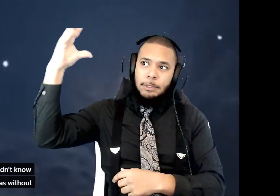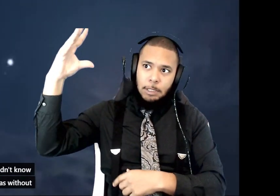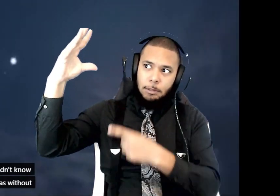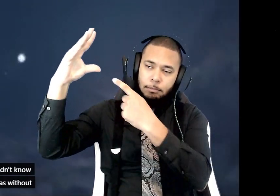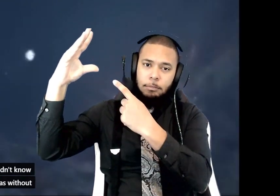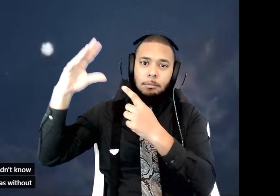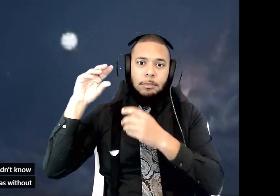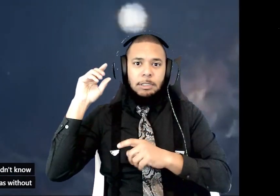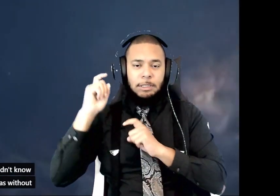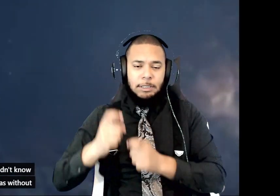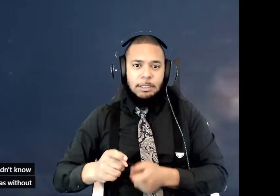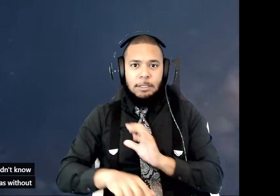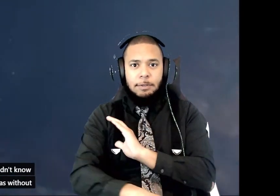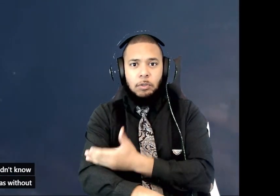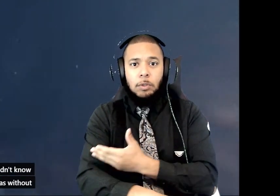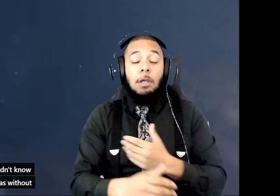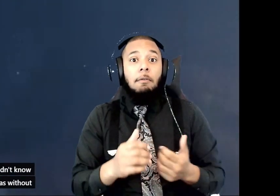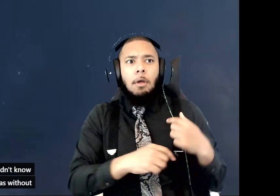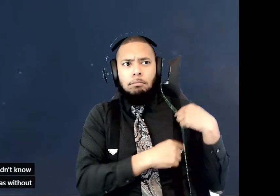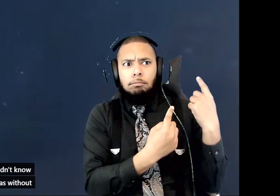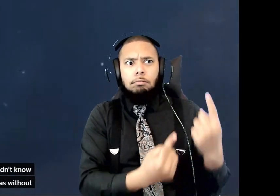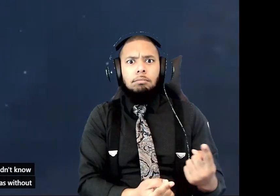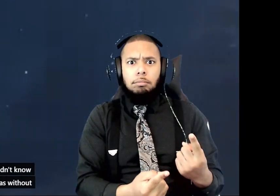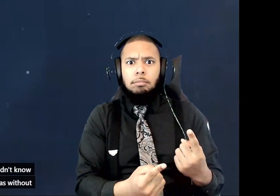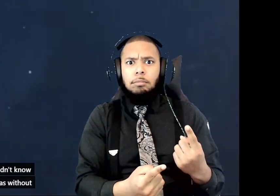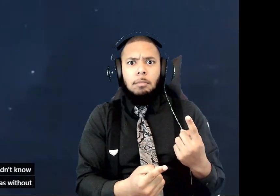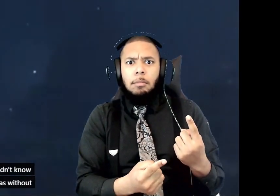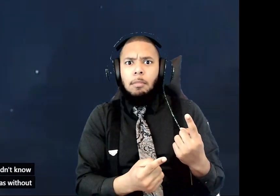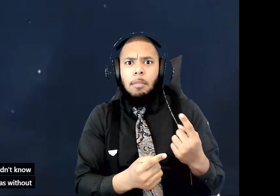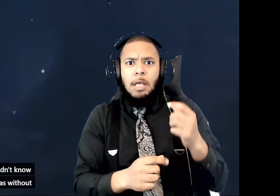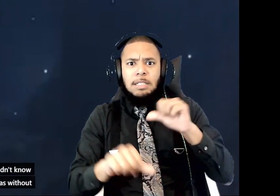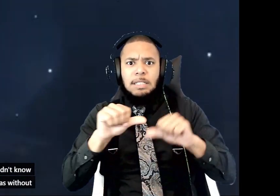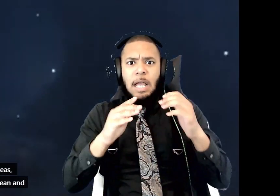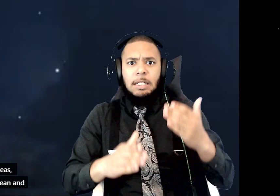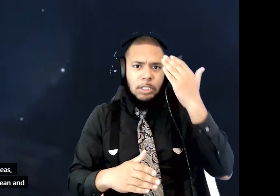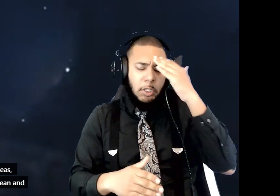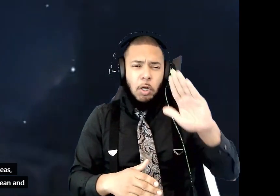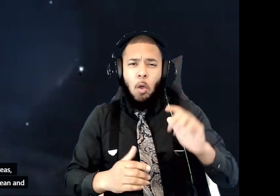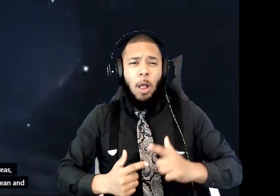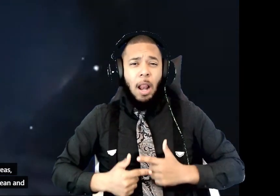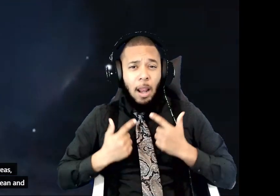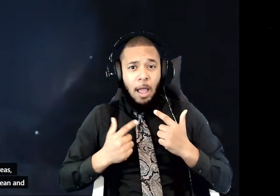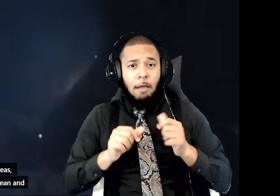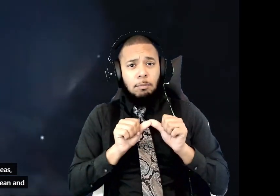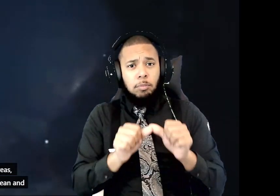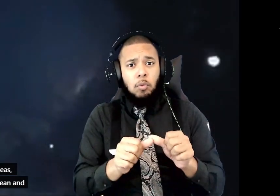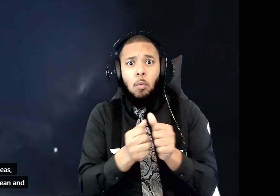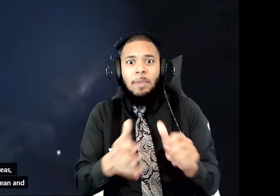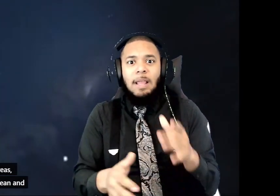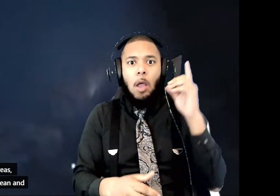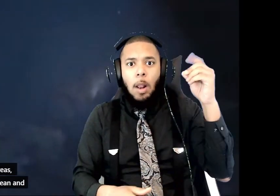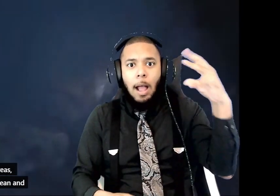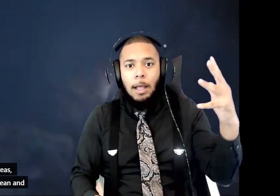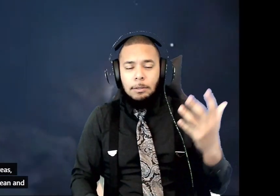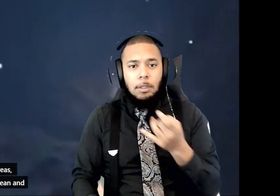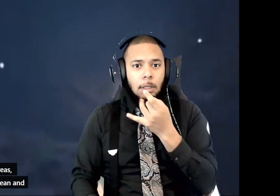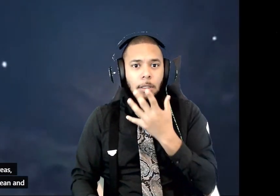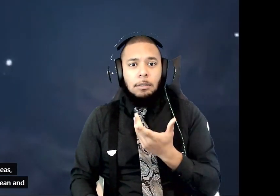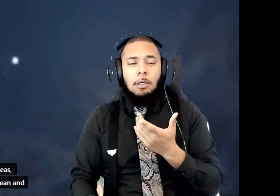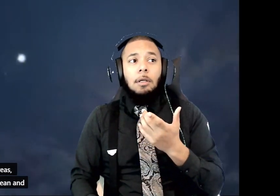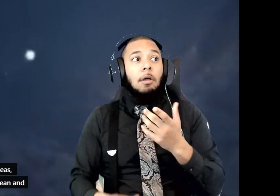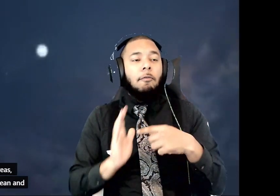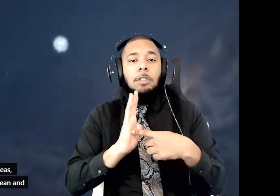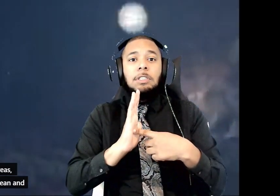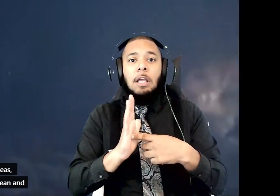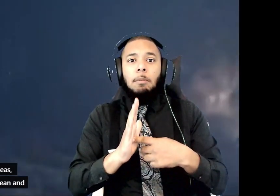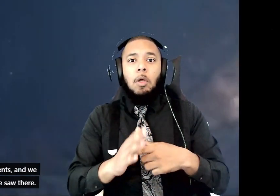long time, scientists didn't know that life was possible in areas without light. We went into areas, like the bottom of